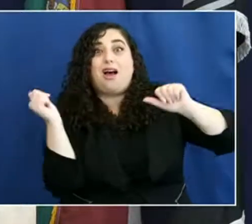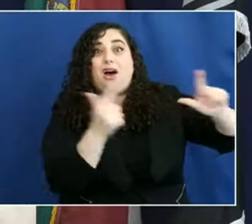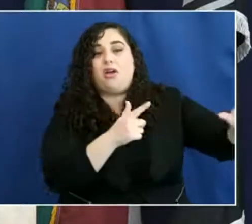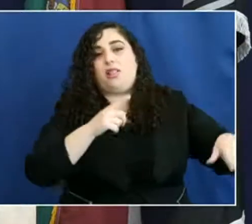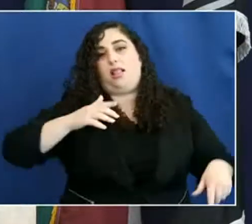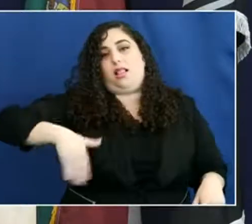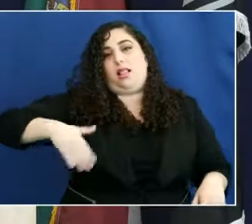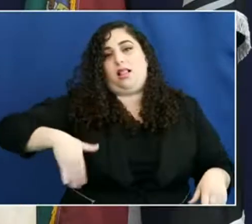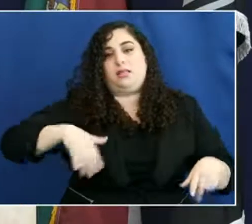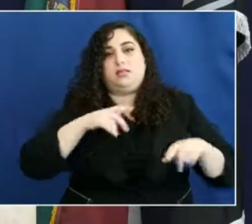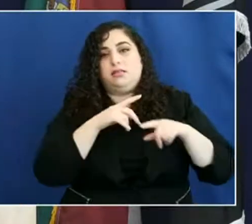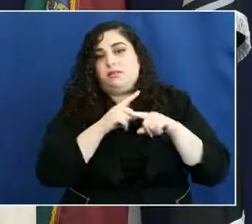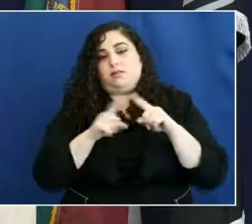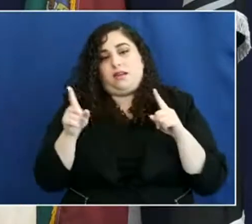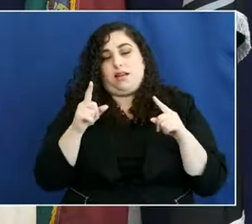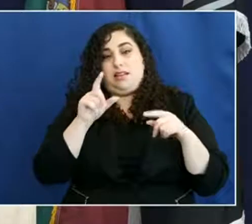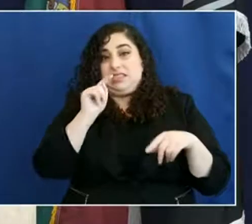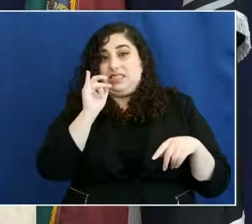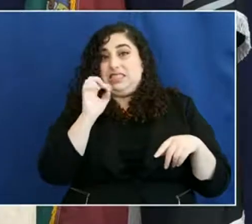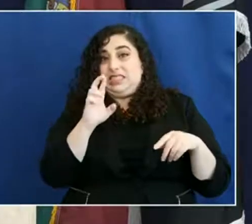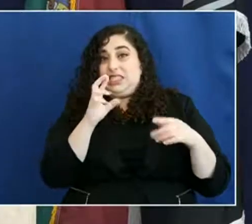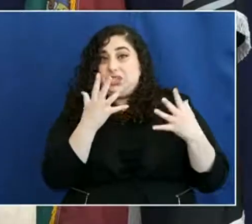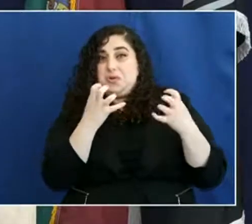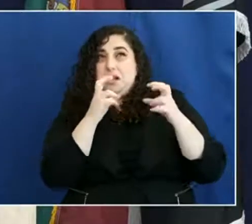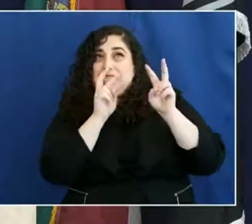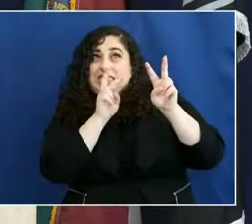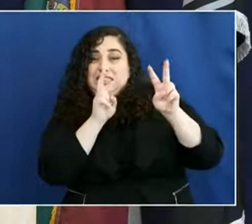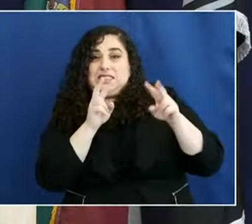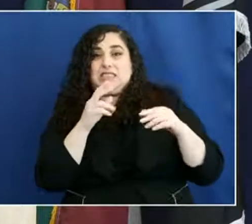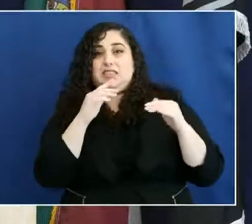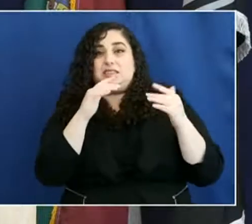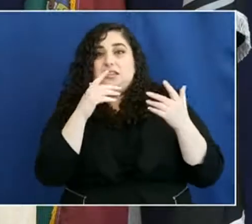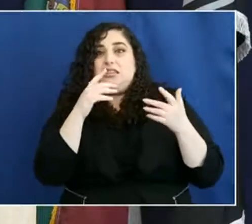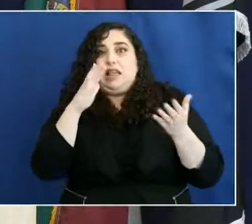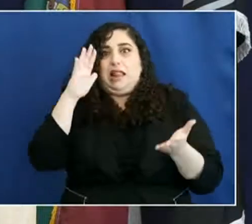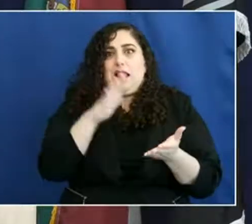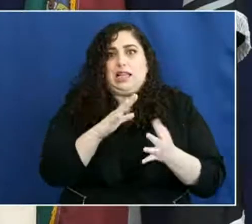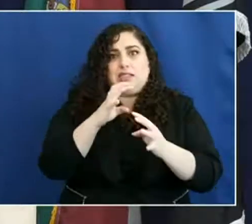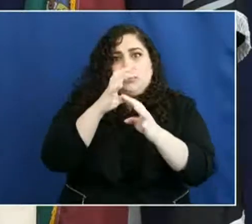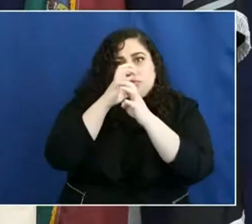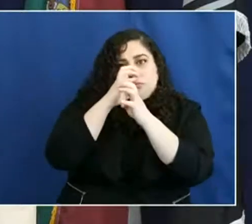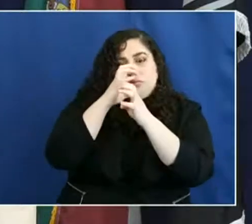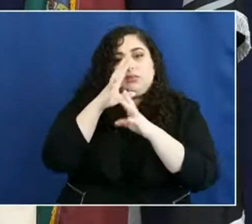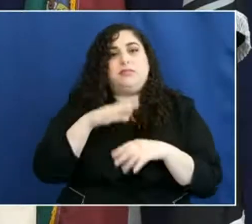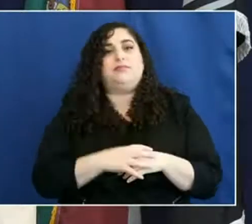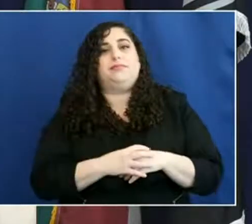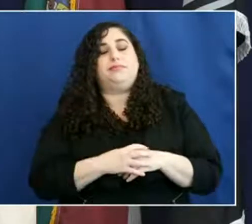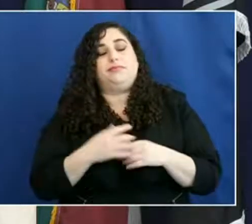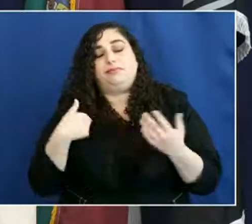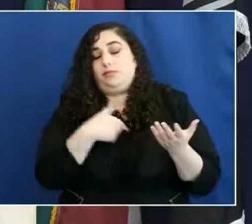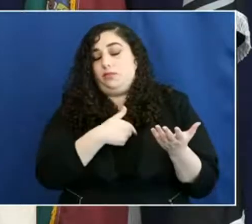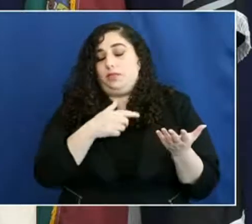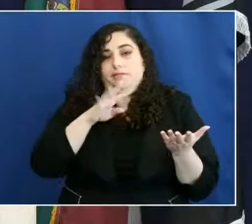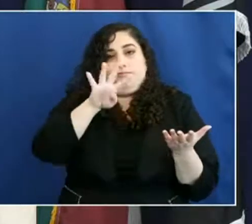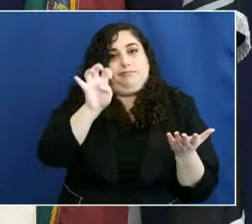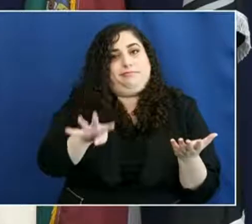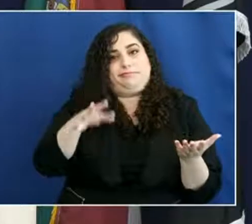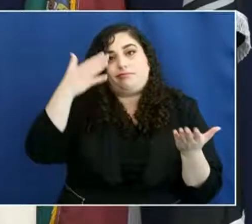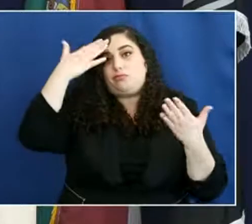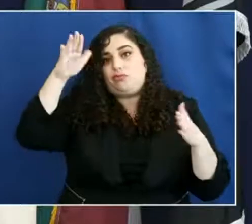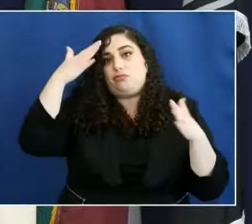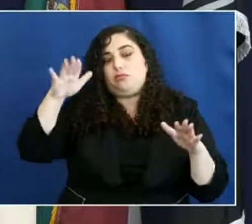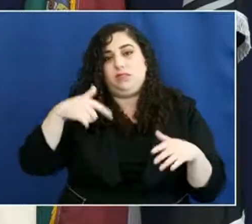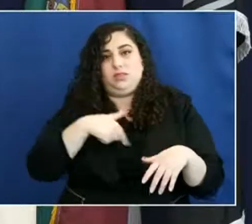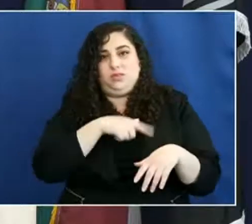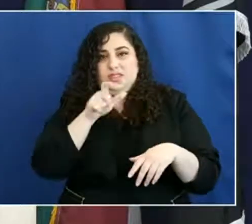should be prepared to move and descend into that orange tier. We don't know how long it will take. Obviously, you can track the number of vaccines